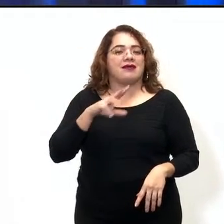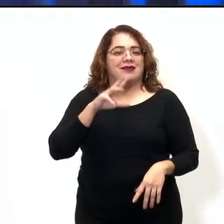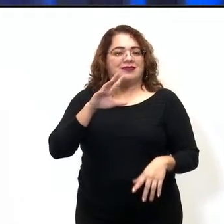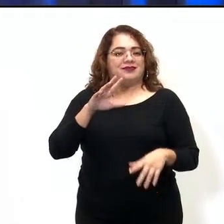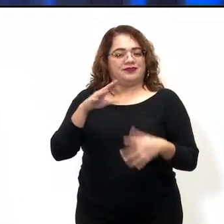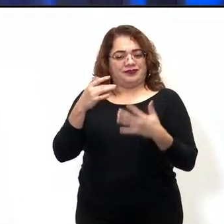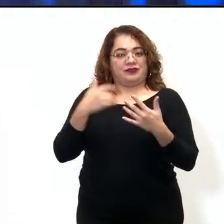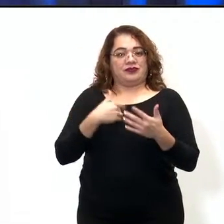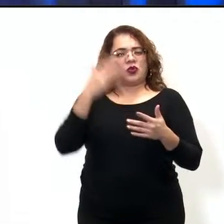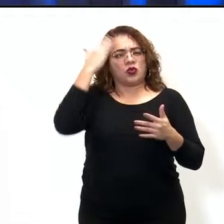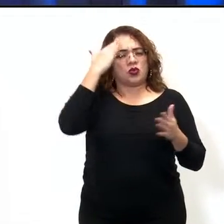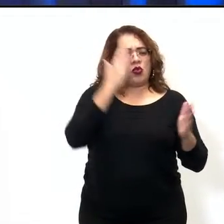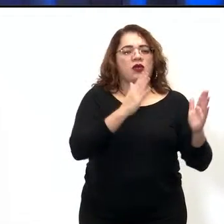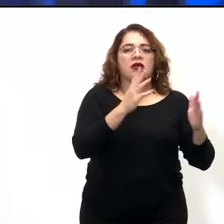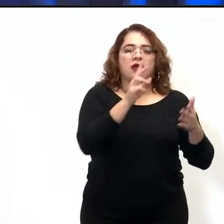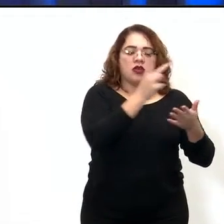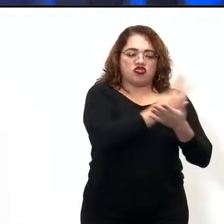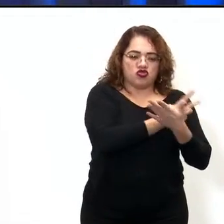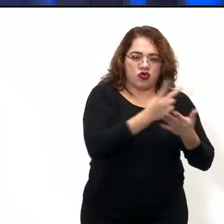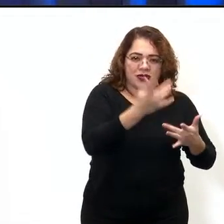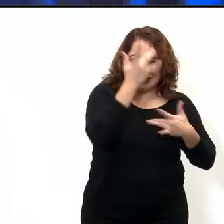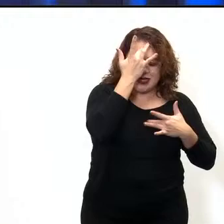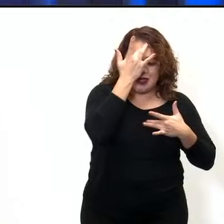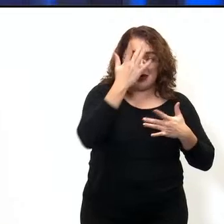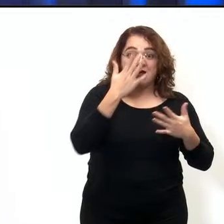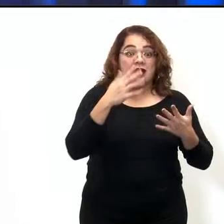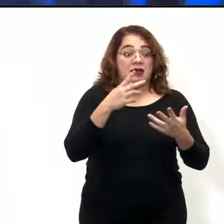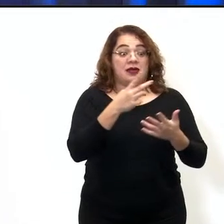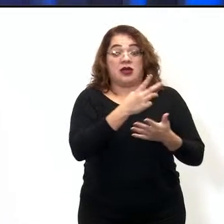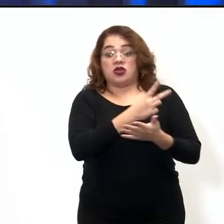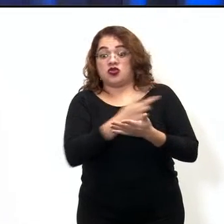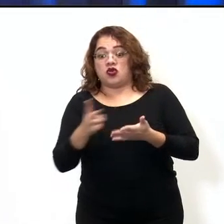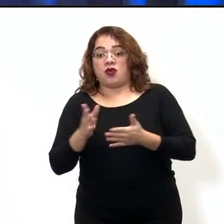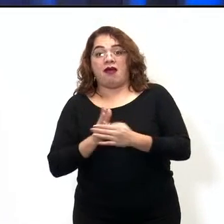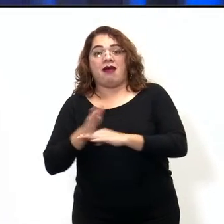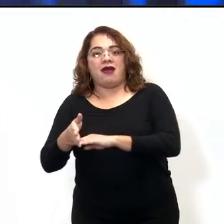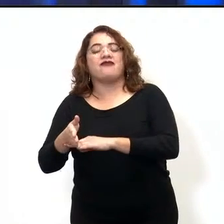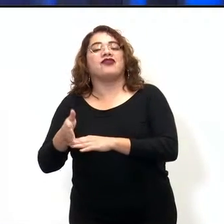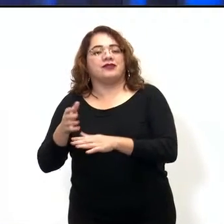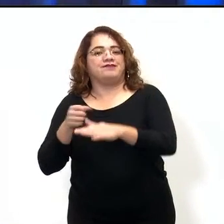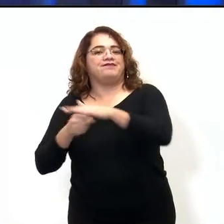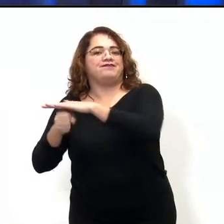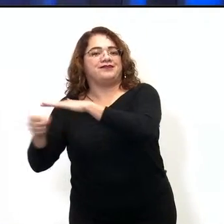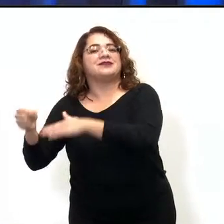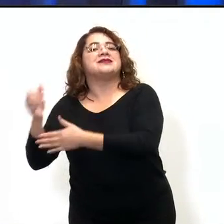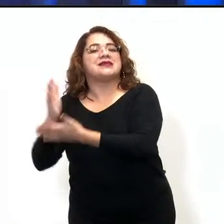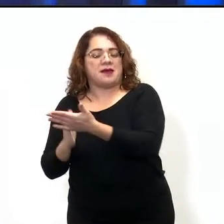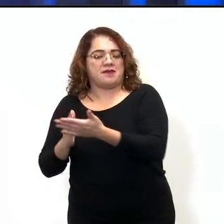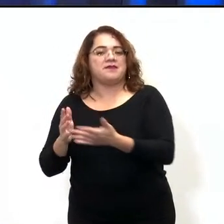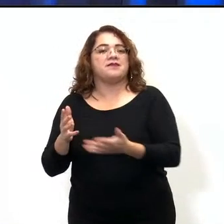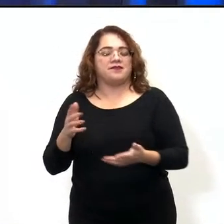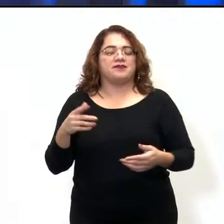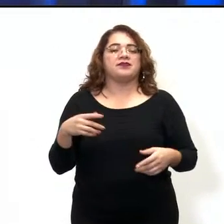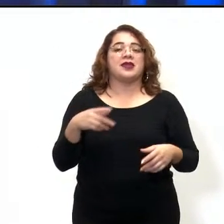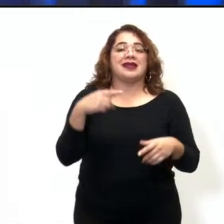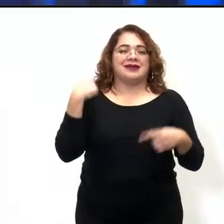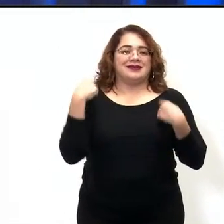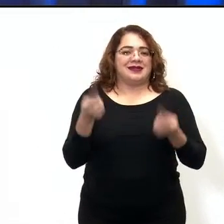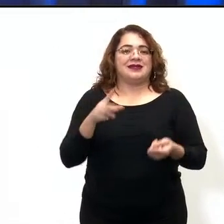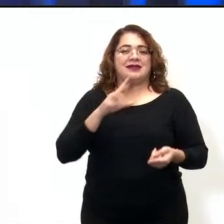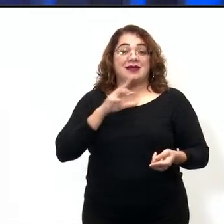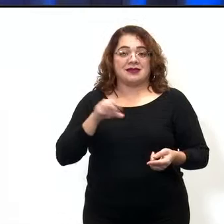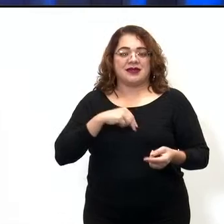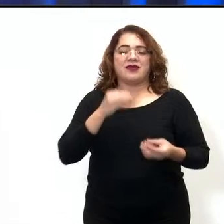holiday, which I'm going to talk about in just a minute. Now, we've lost a total of 341 residents